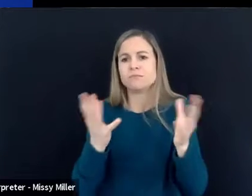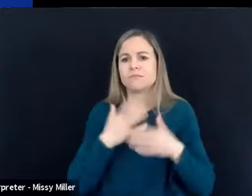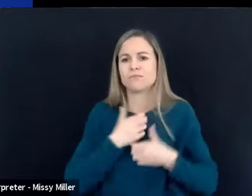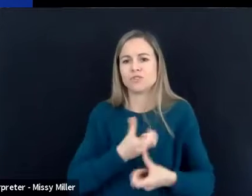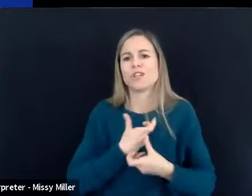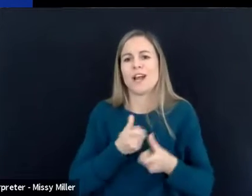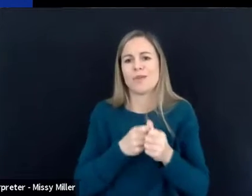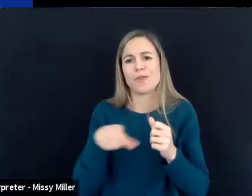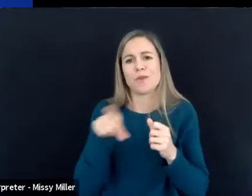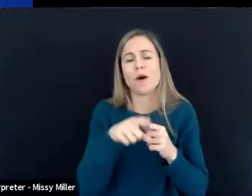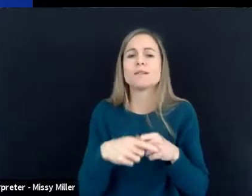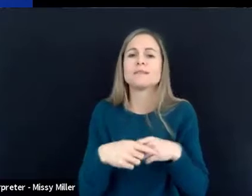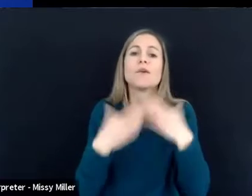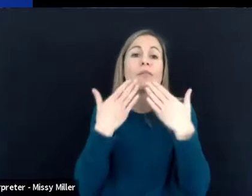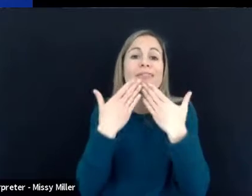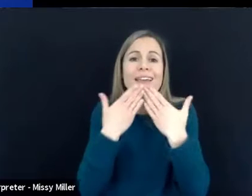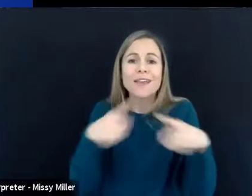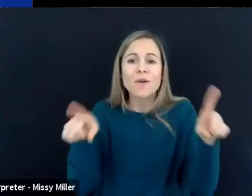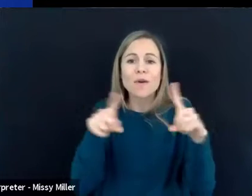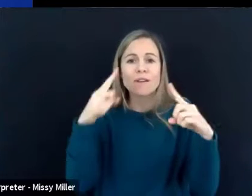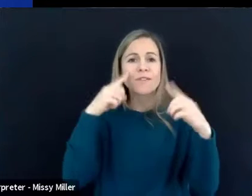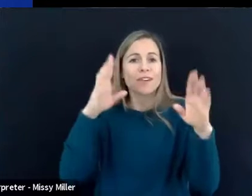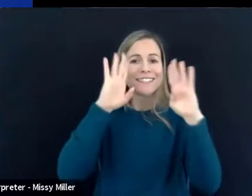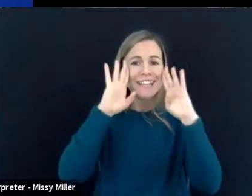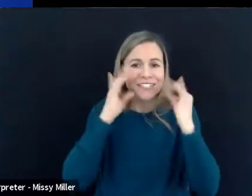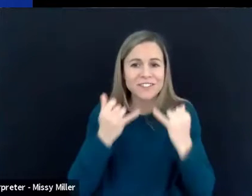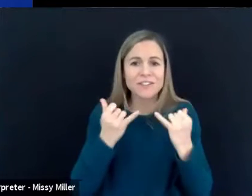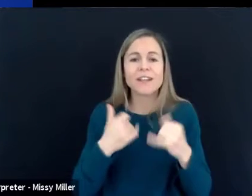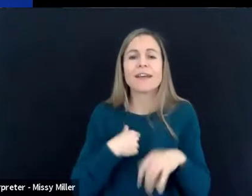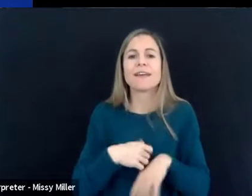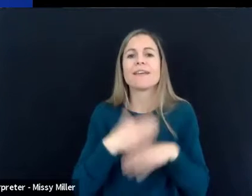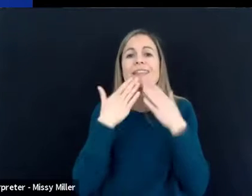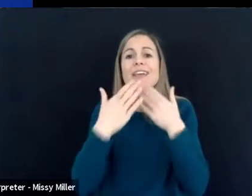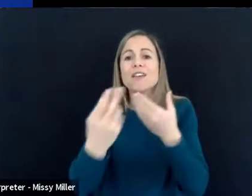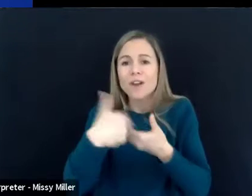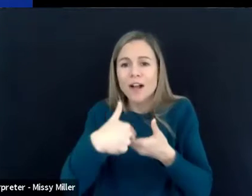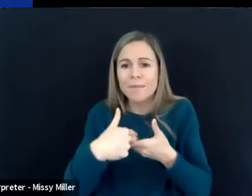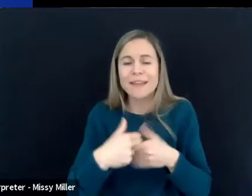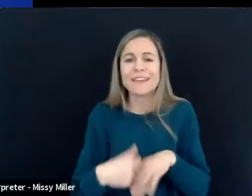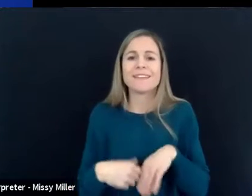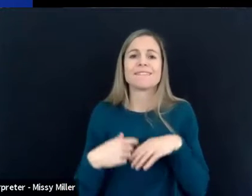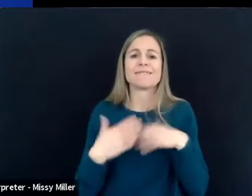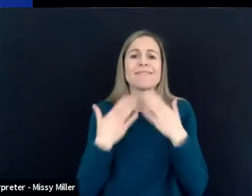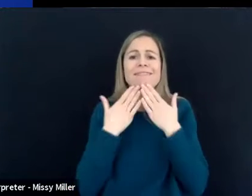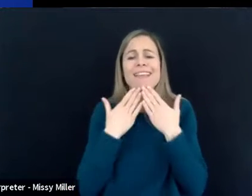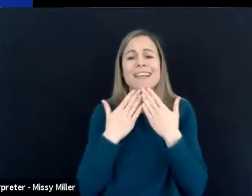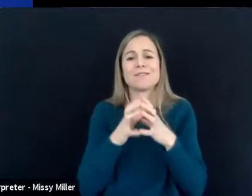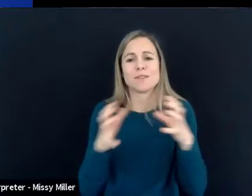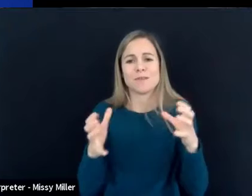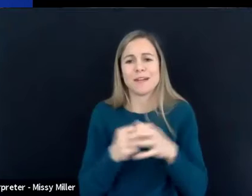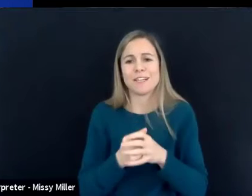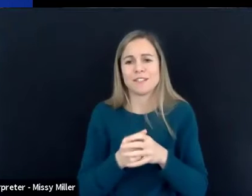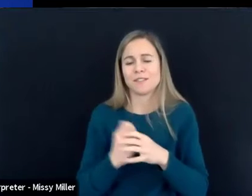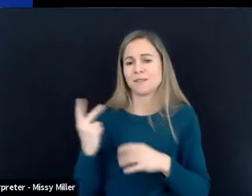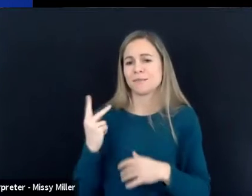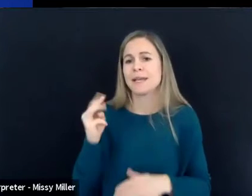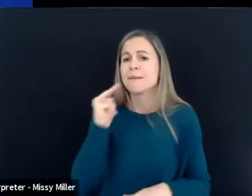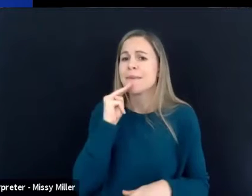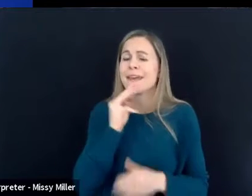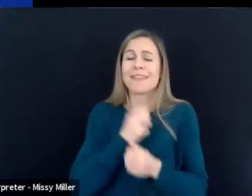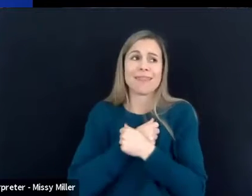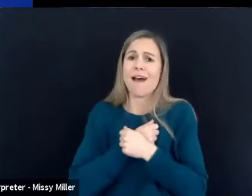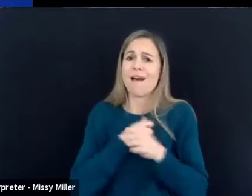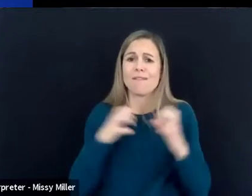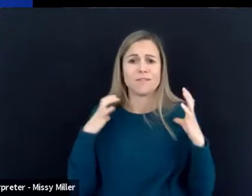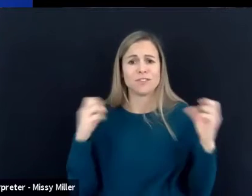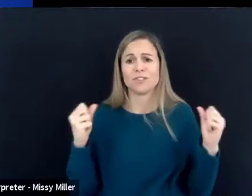for your attention today. Thank you for coming. Thank you for your interest in charge. Megan and I love it. And